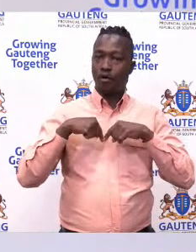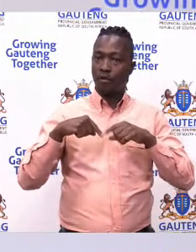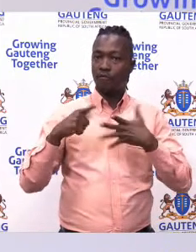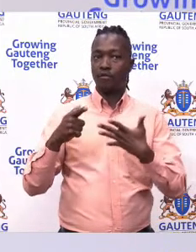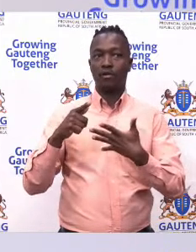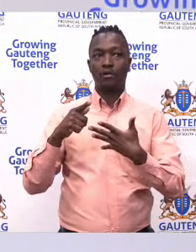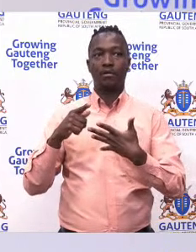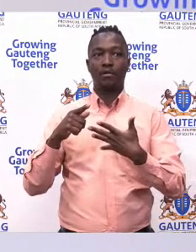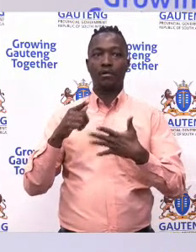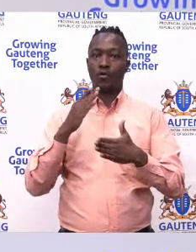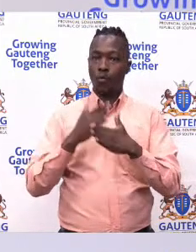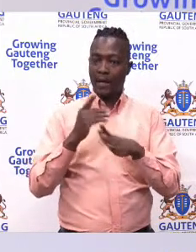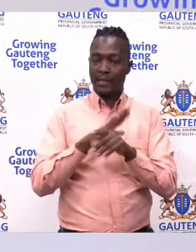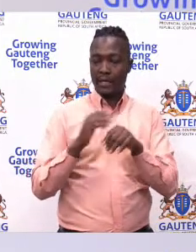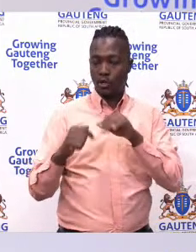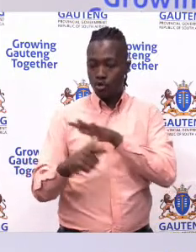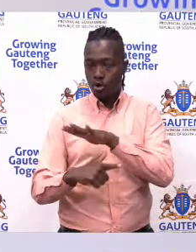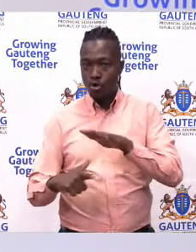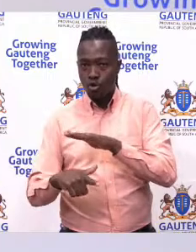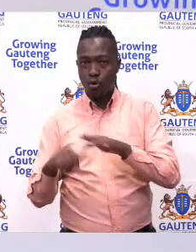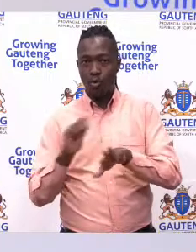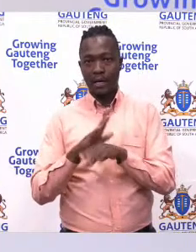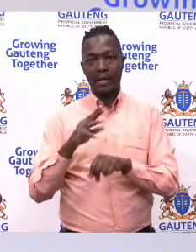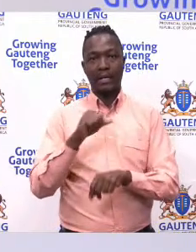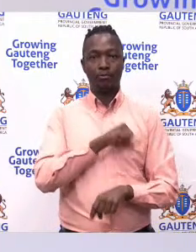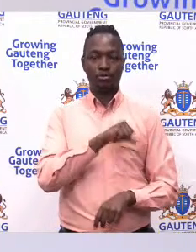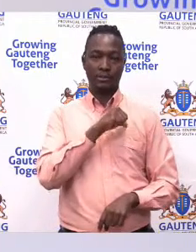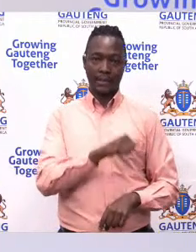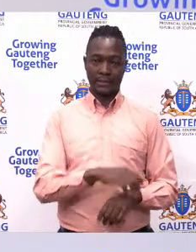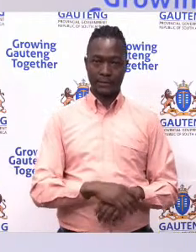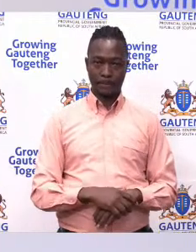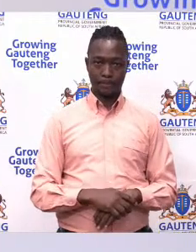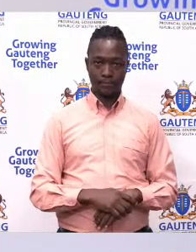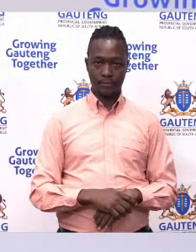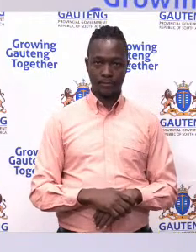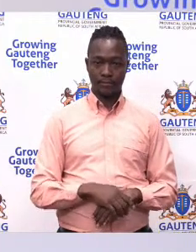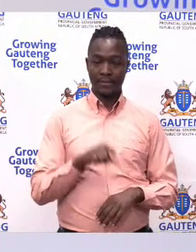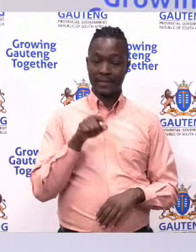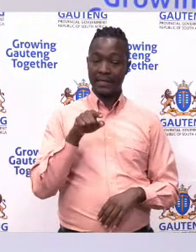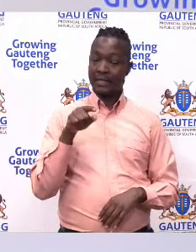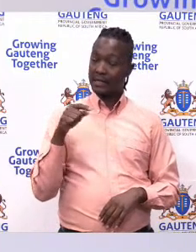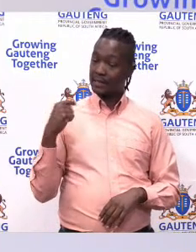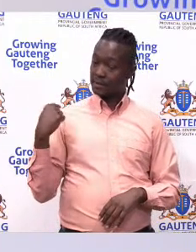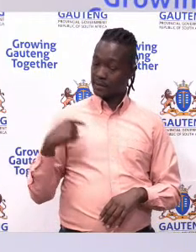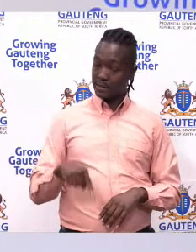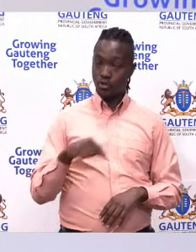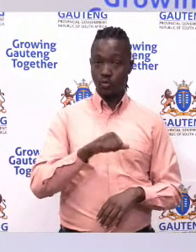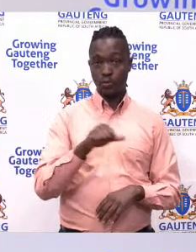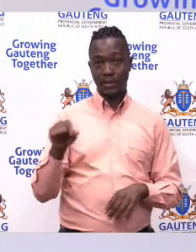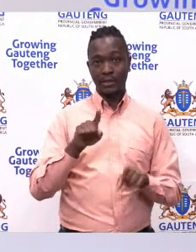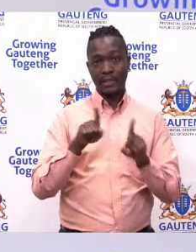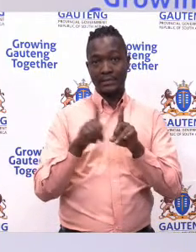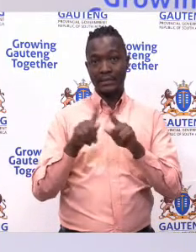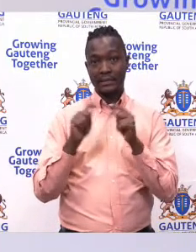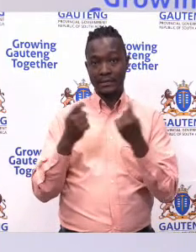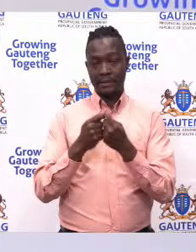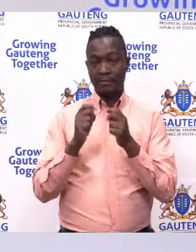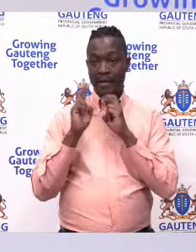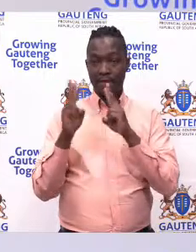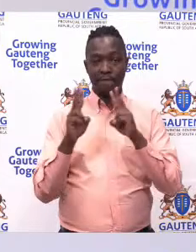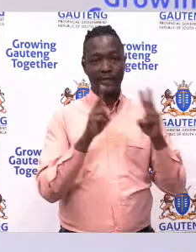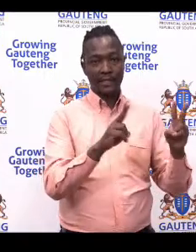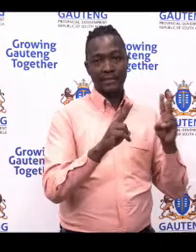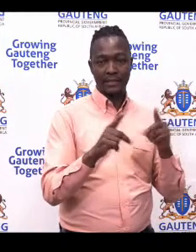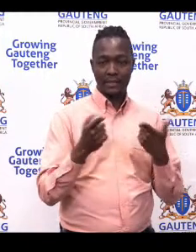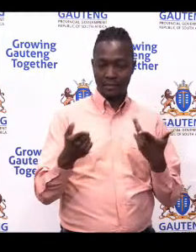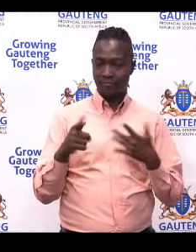wards and local municipalities. Also this week, the team, like I've said, visited areas